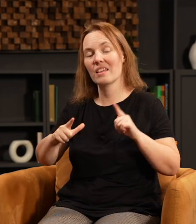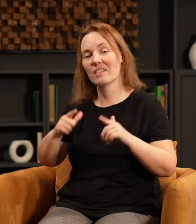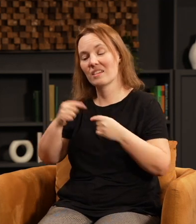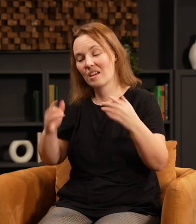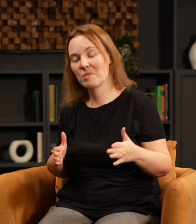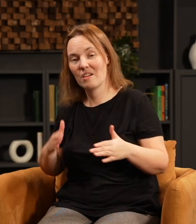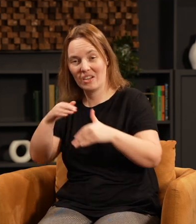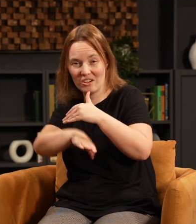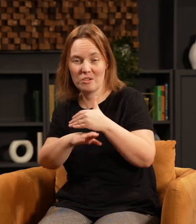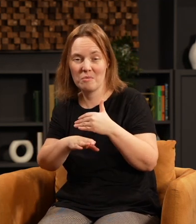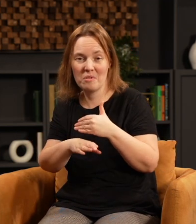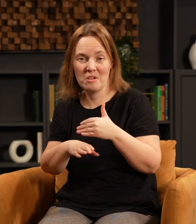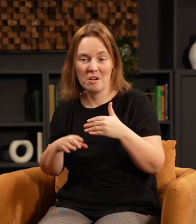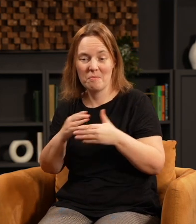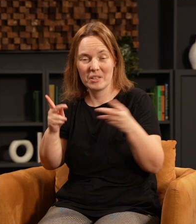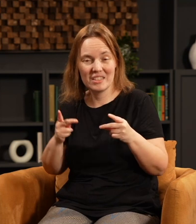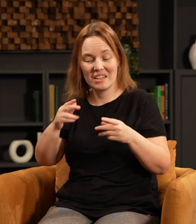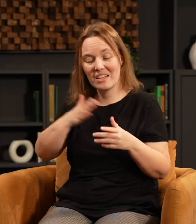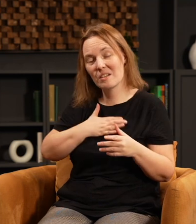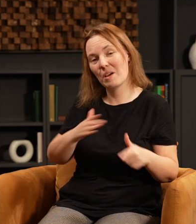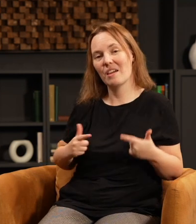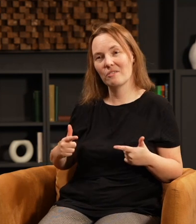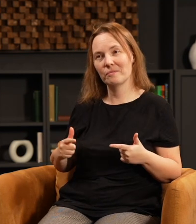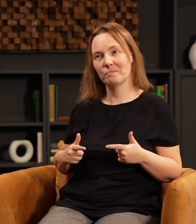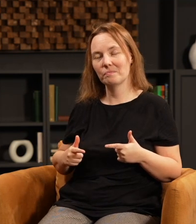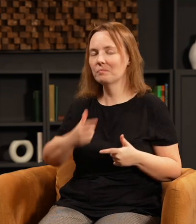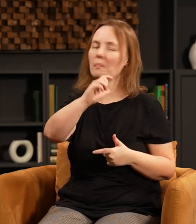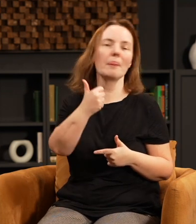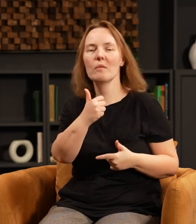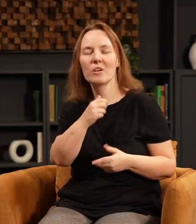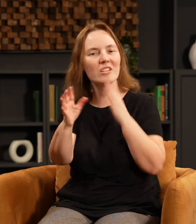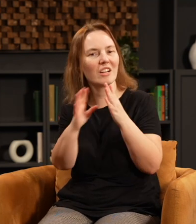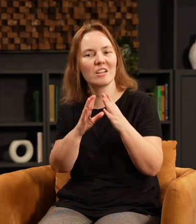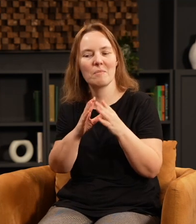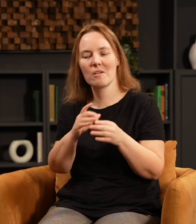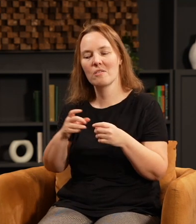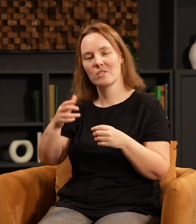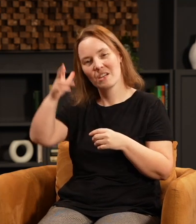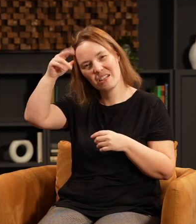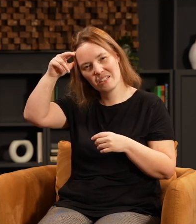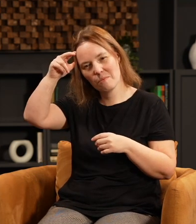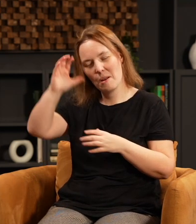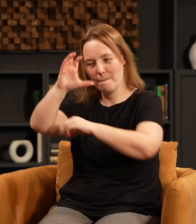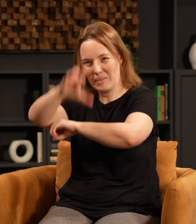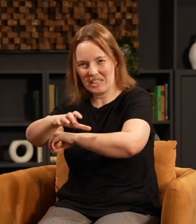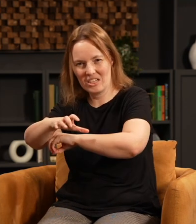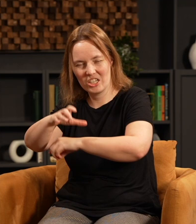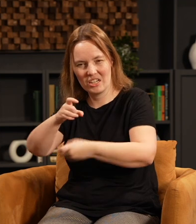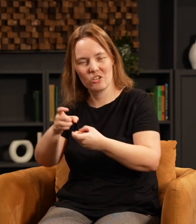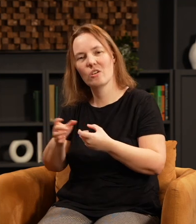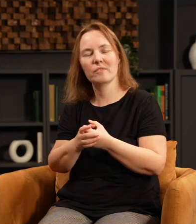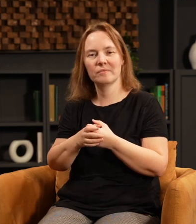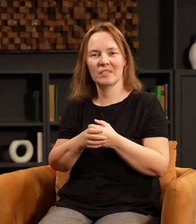life. And again, for those who weren't here the last couple of weeks, we're not talking about demon possession in the sense of, for those who watched The Exorcist, and I hope